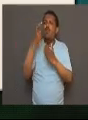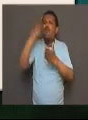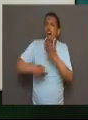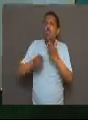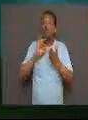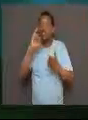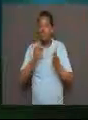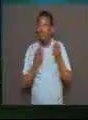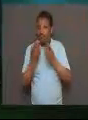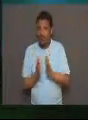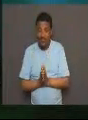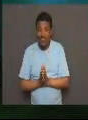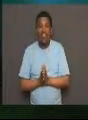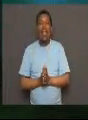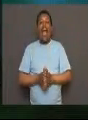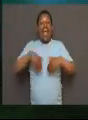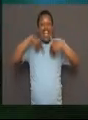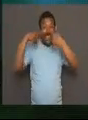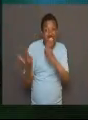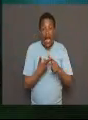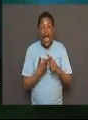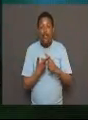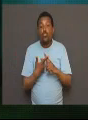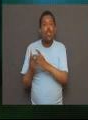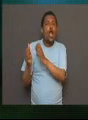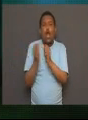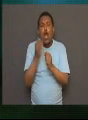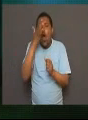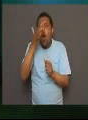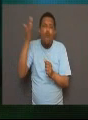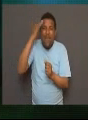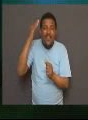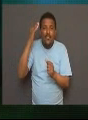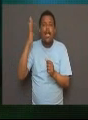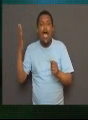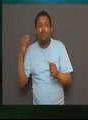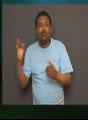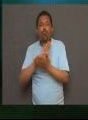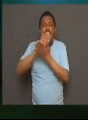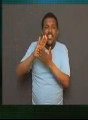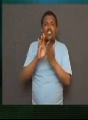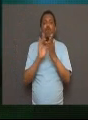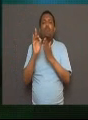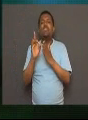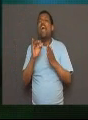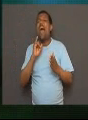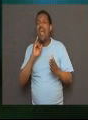is. The second common type of quantitative map is